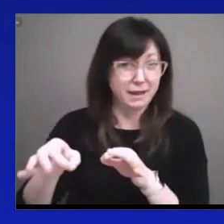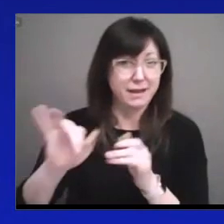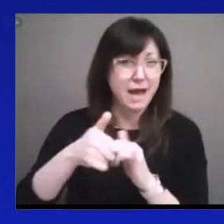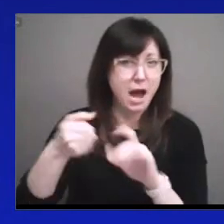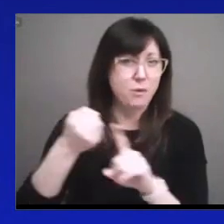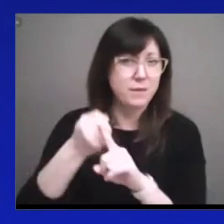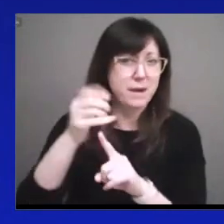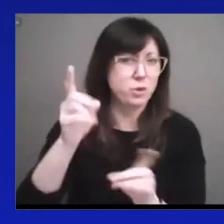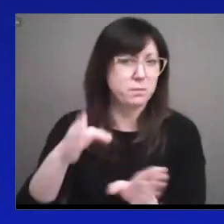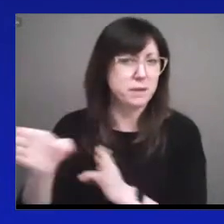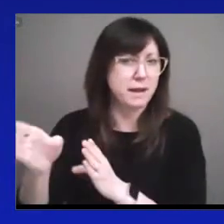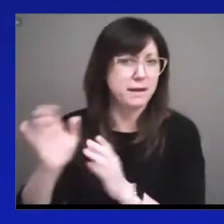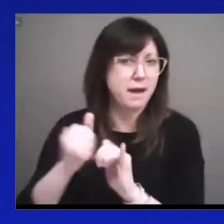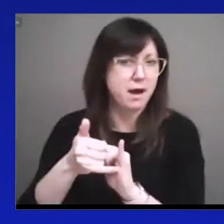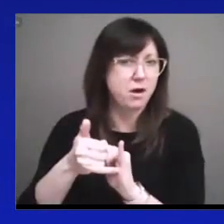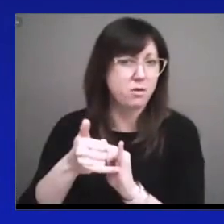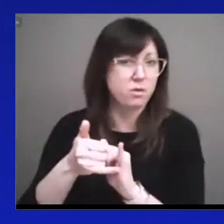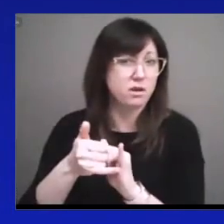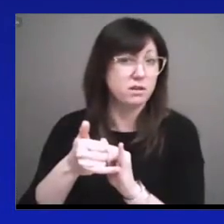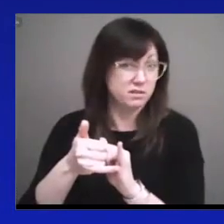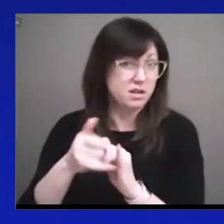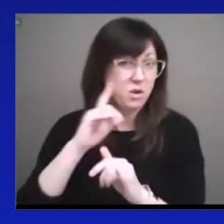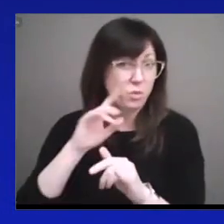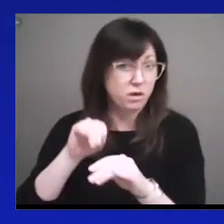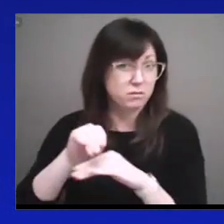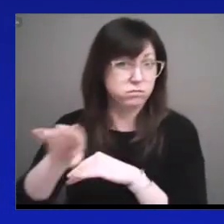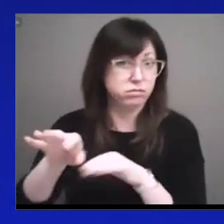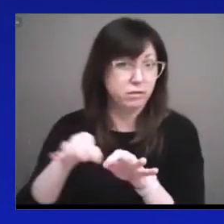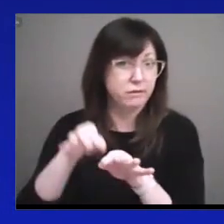also next week and the weeks after that as well?